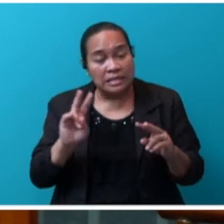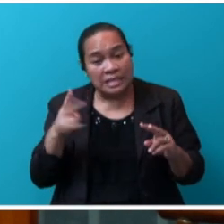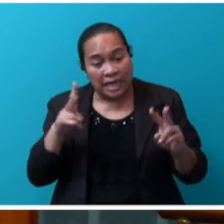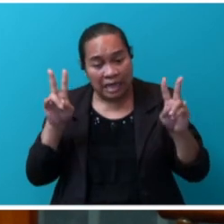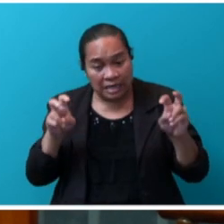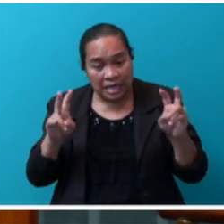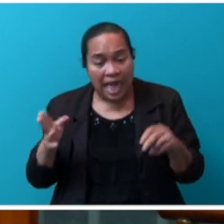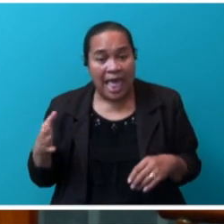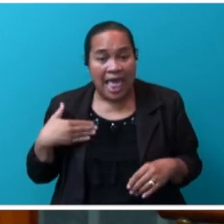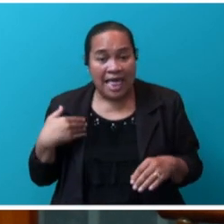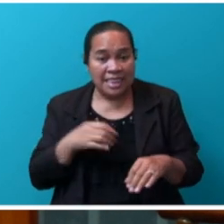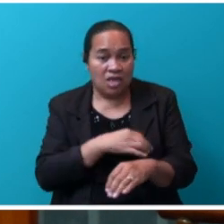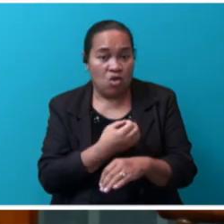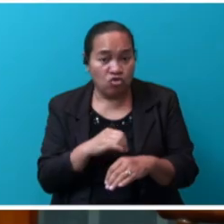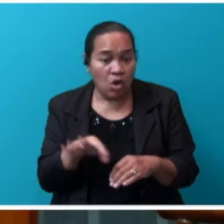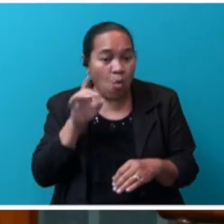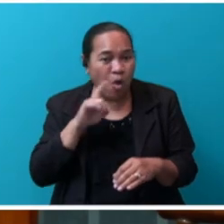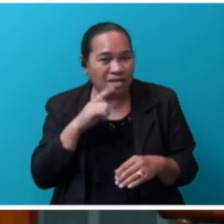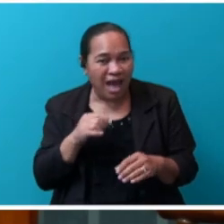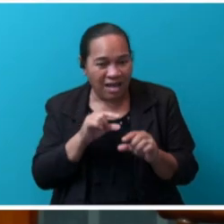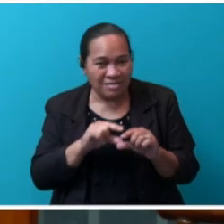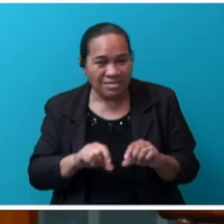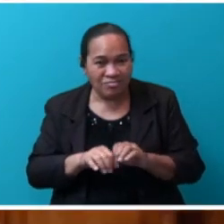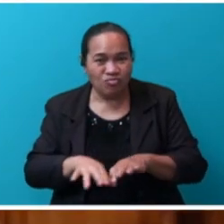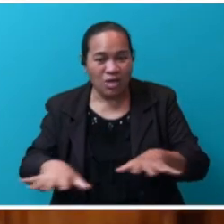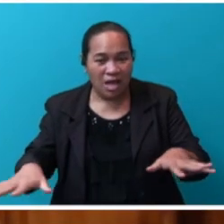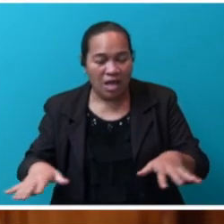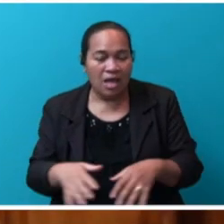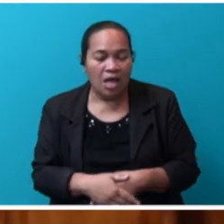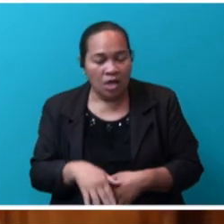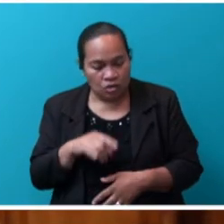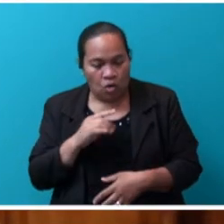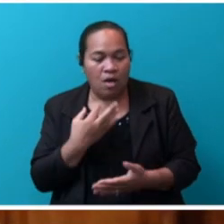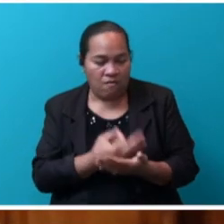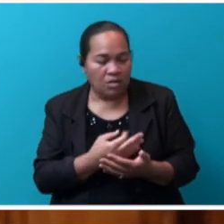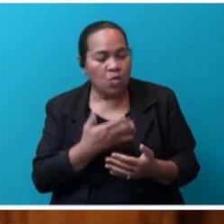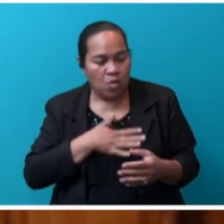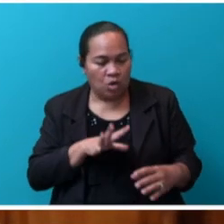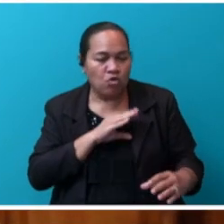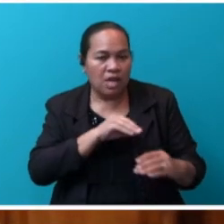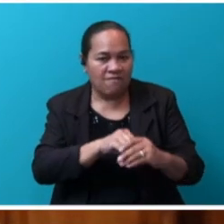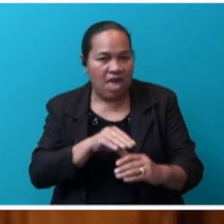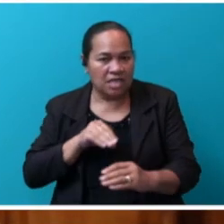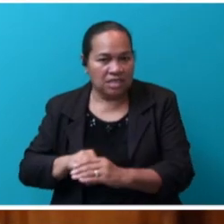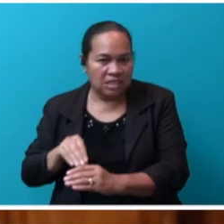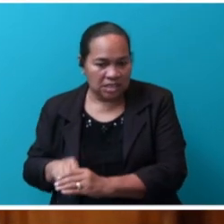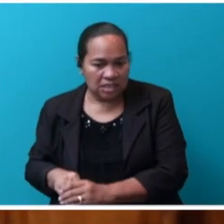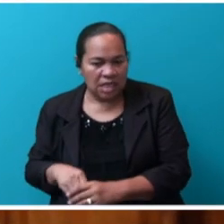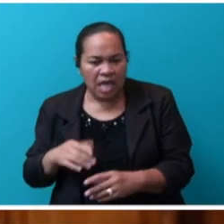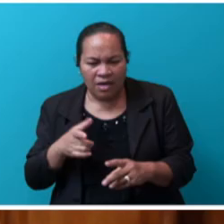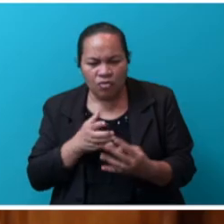Supply Improvement Project, and we have embarked on investments in the water and wastewater projects through the Healthy